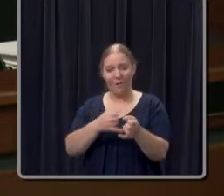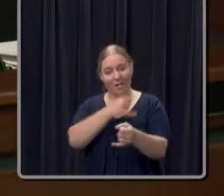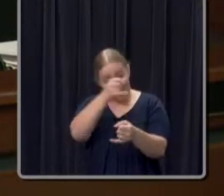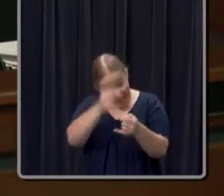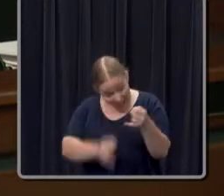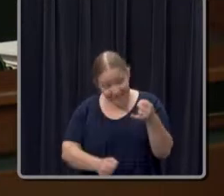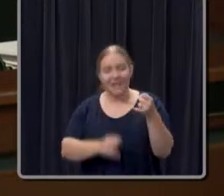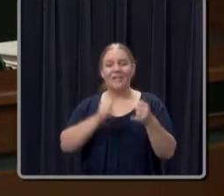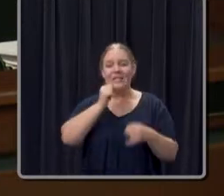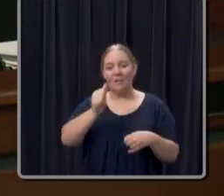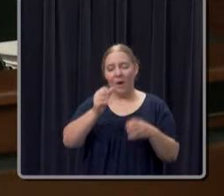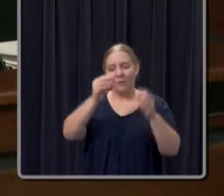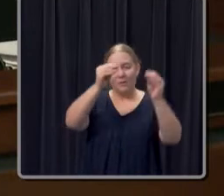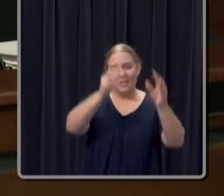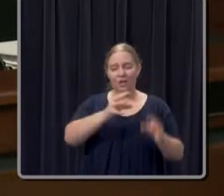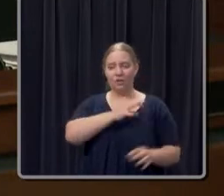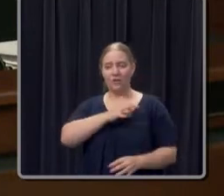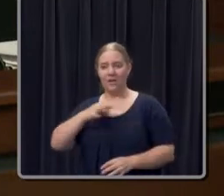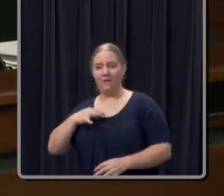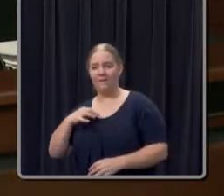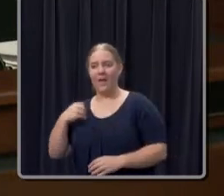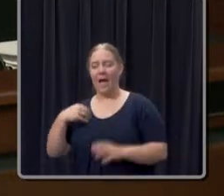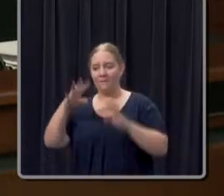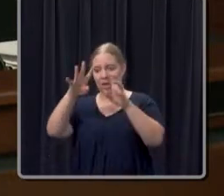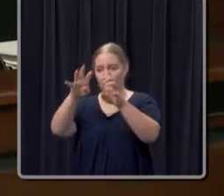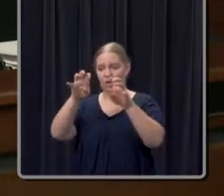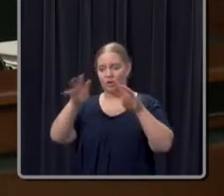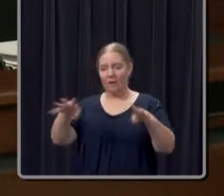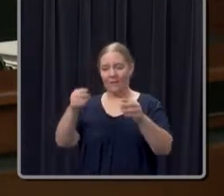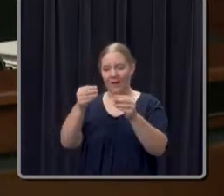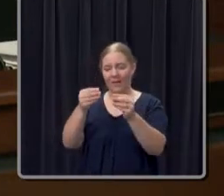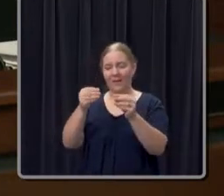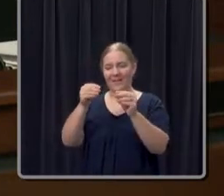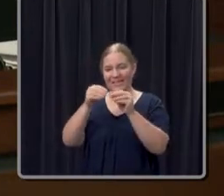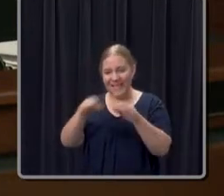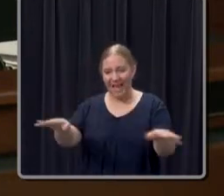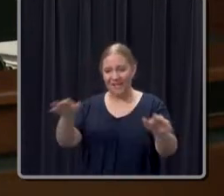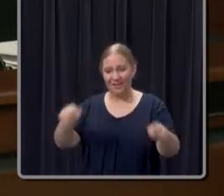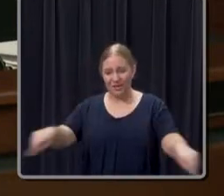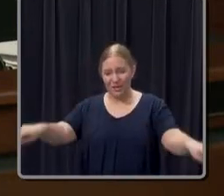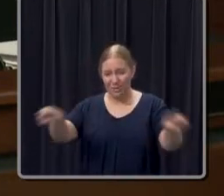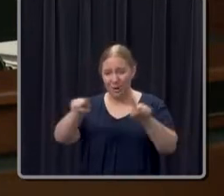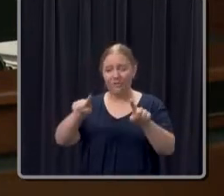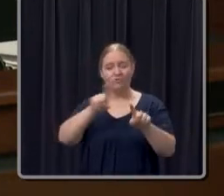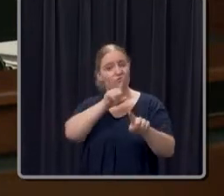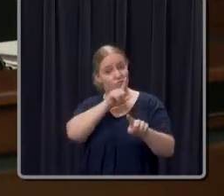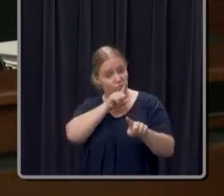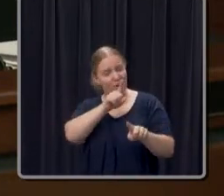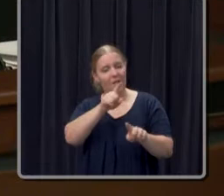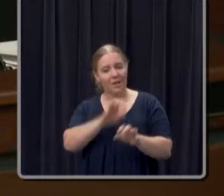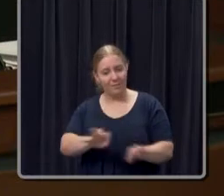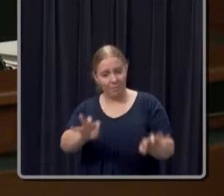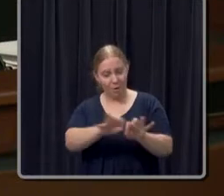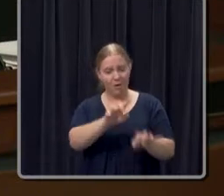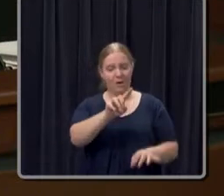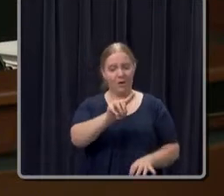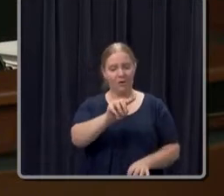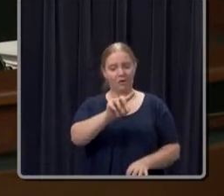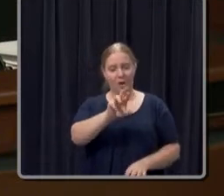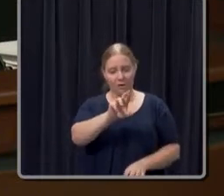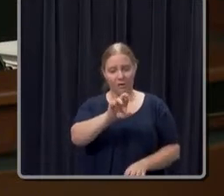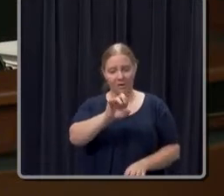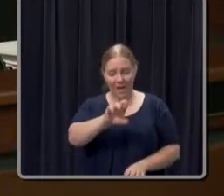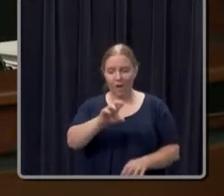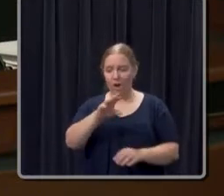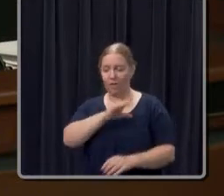tomorrow for the teachers and staff, there was a survey sent out to all of you all. It's really, really important to Dr. Yeager, to the